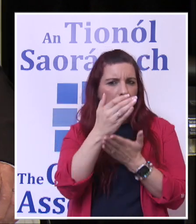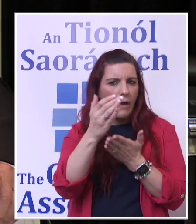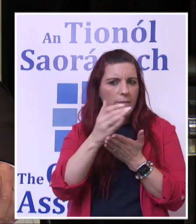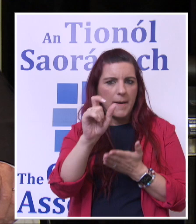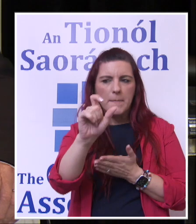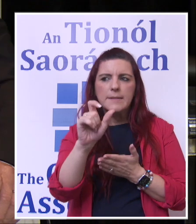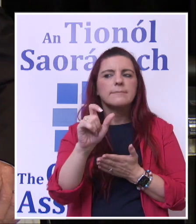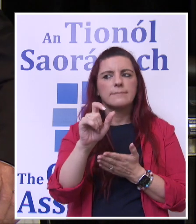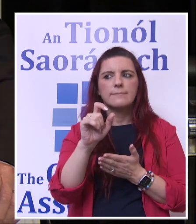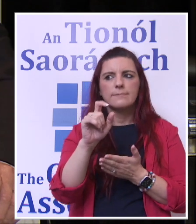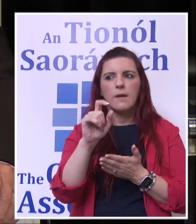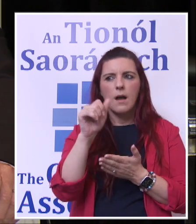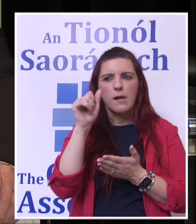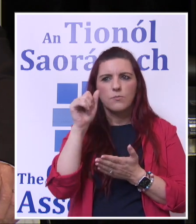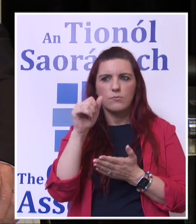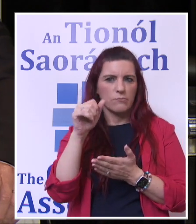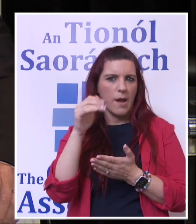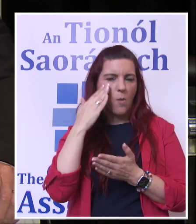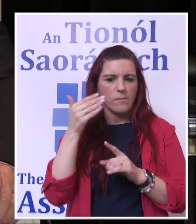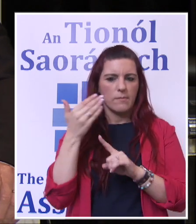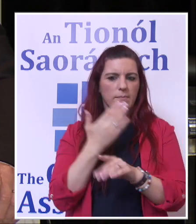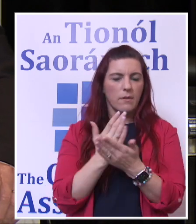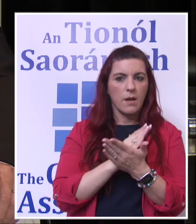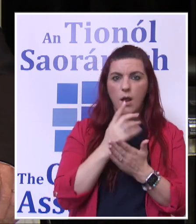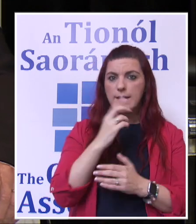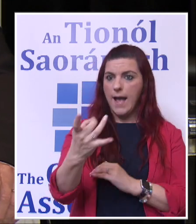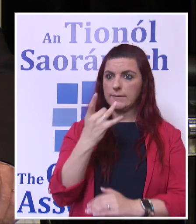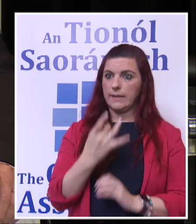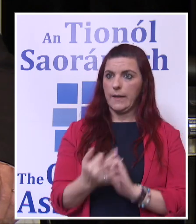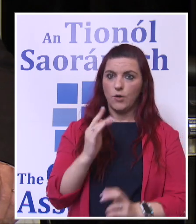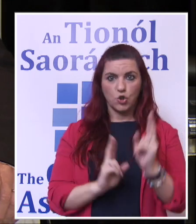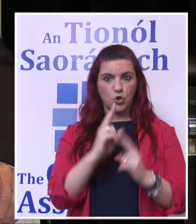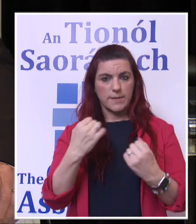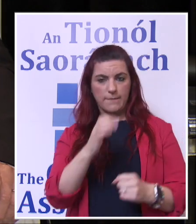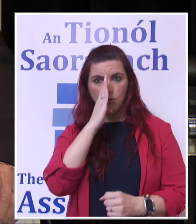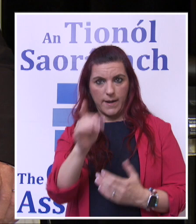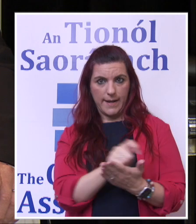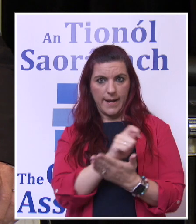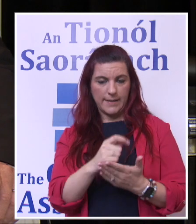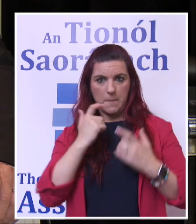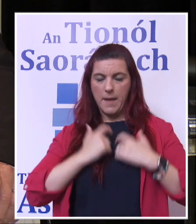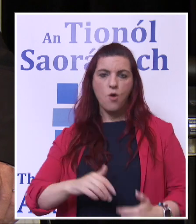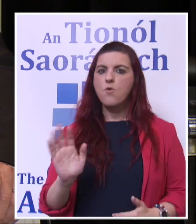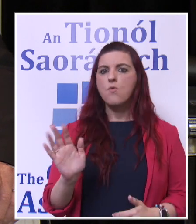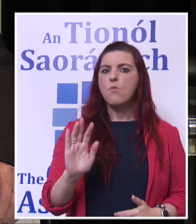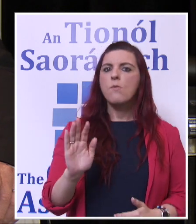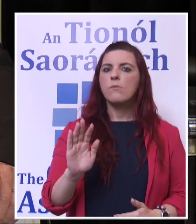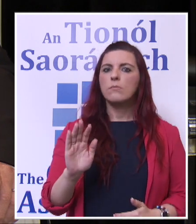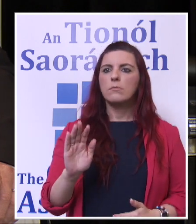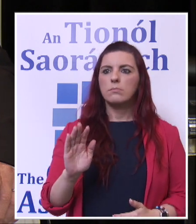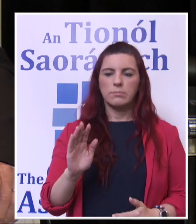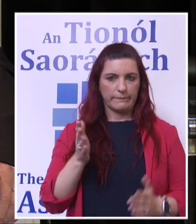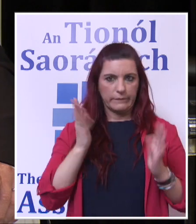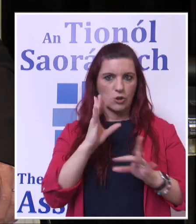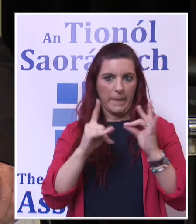case there's some doubt about what we've been asked to do, we're not being asked to ask, should we have a directly elected Lord Mayor? A directly elected